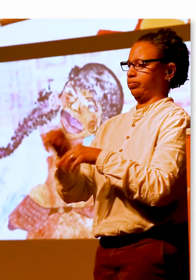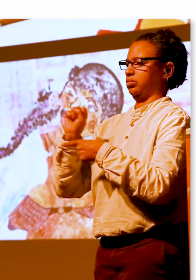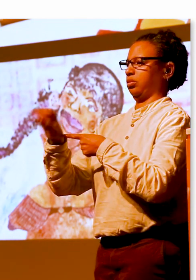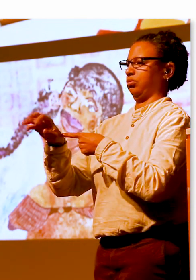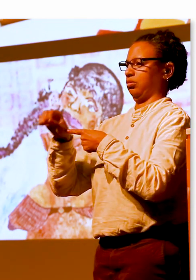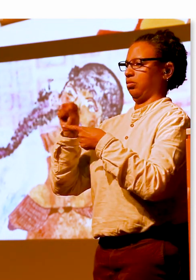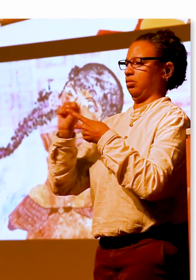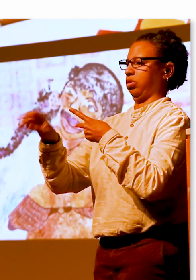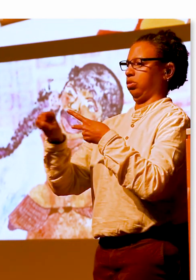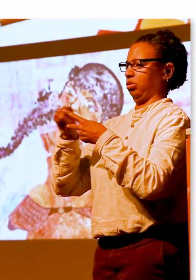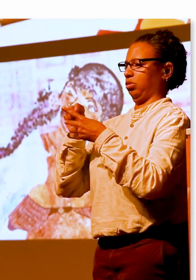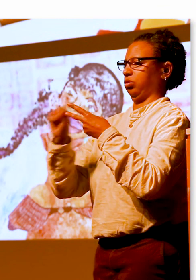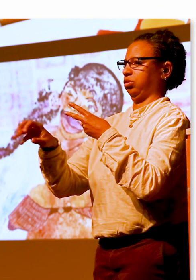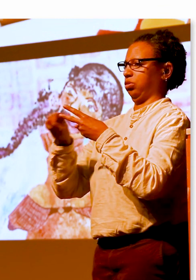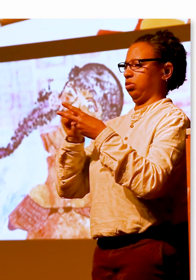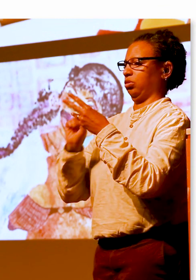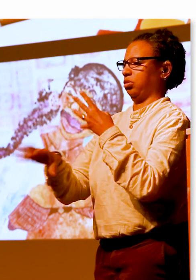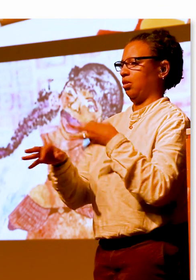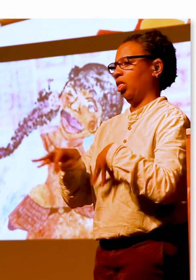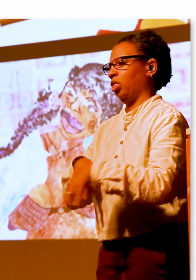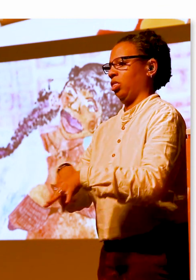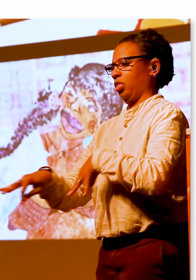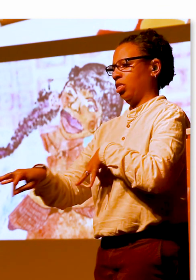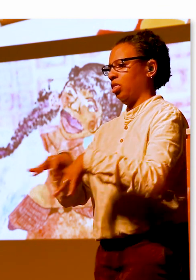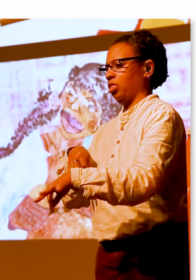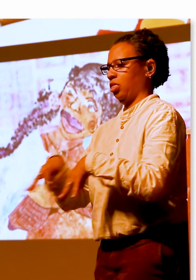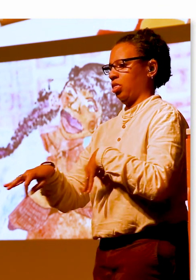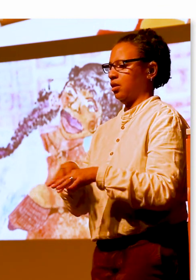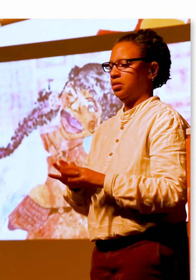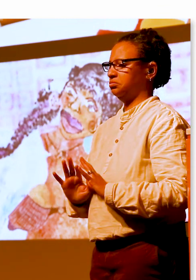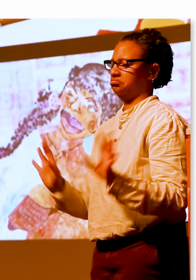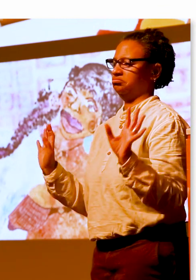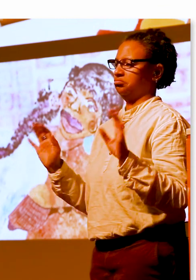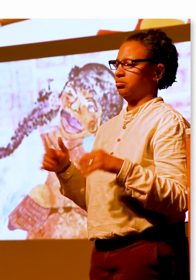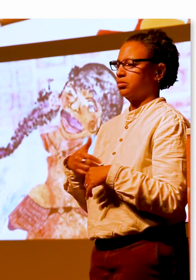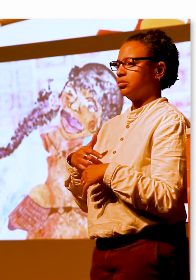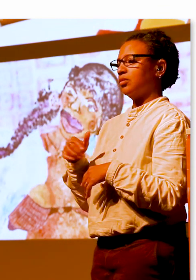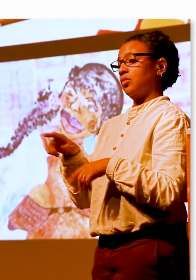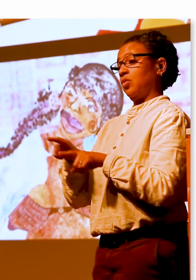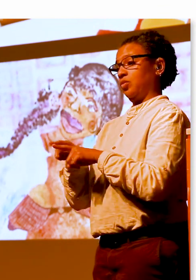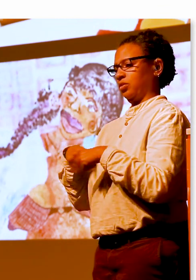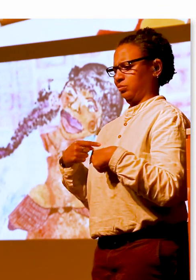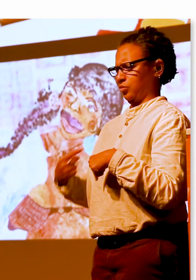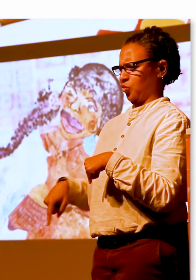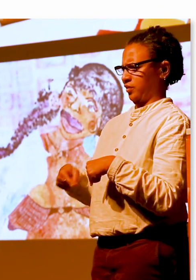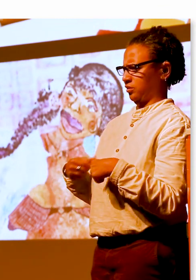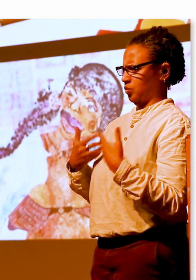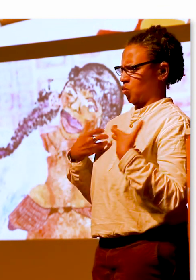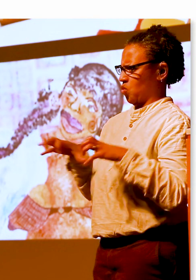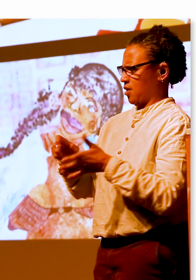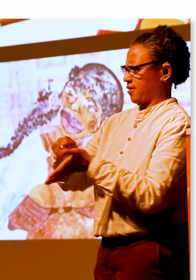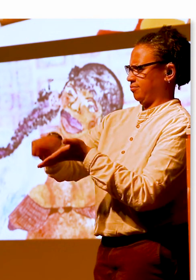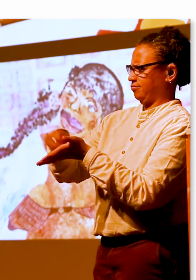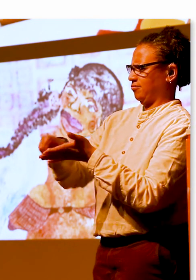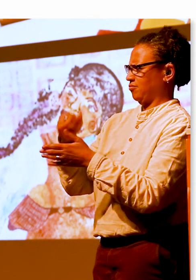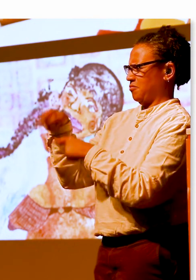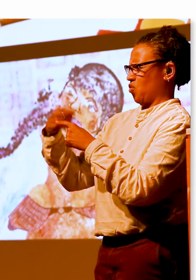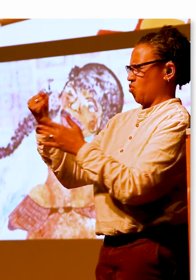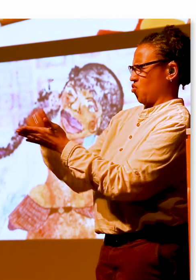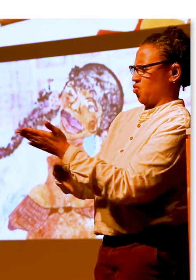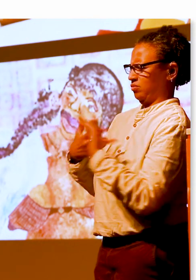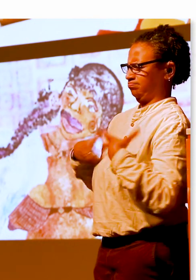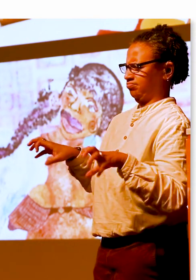anyone. I also, in a more real way, was too intimidated to write anything about art. But I knew that this resource